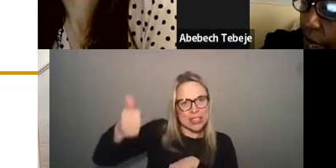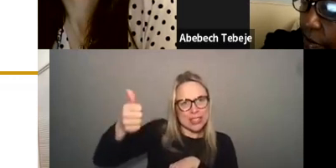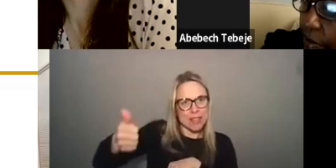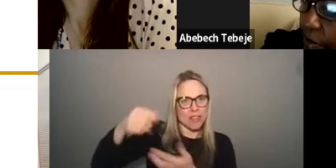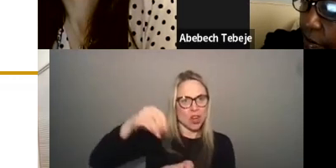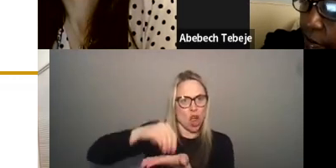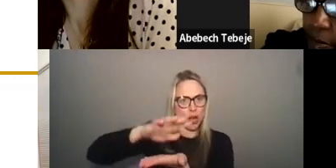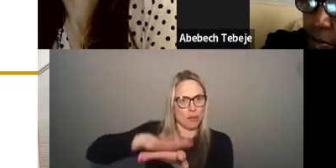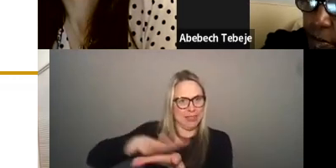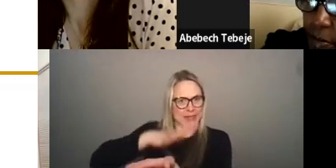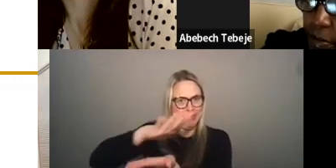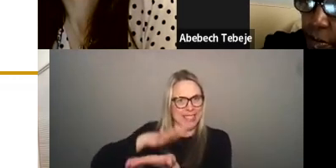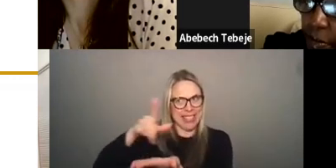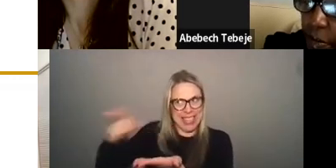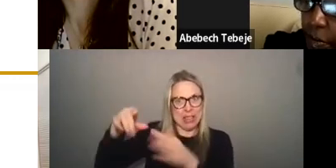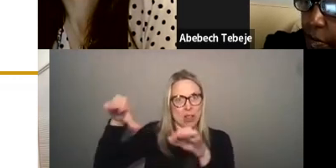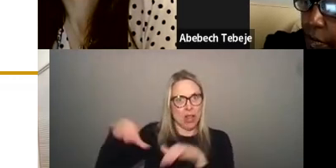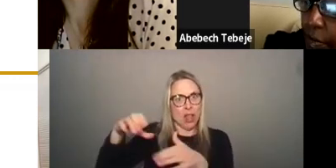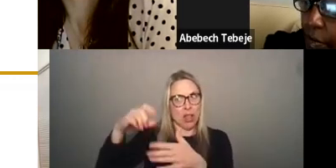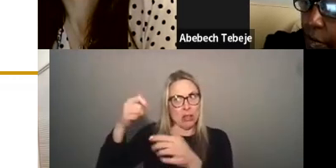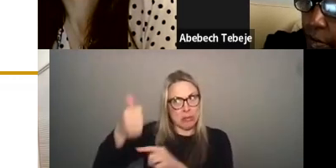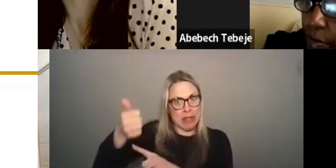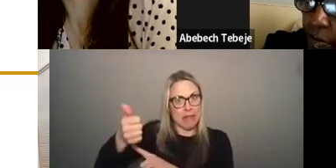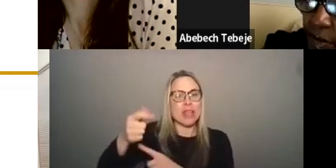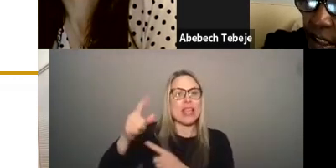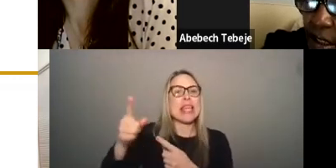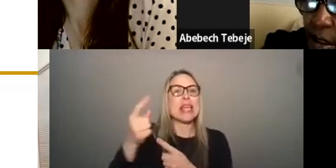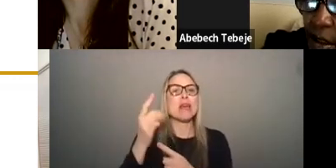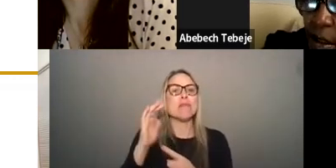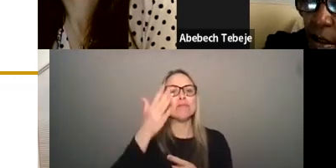himself, and he left out key provisions